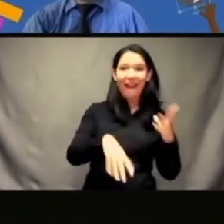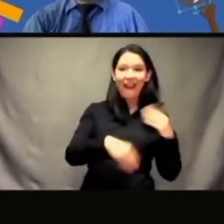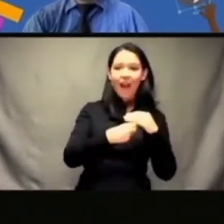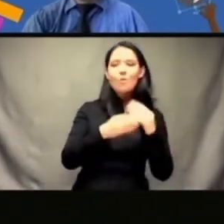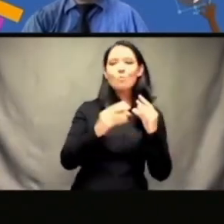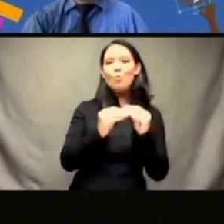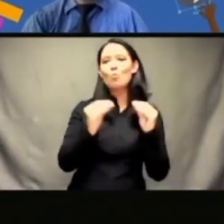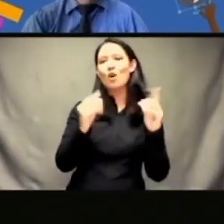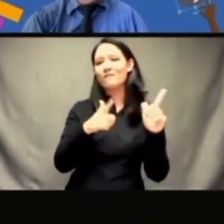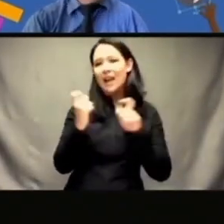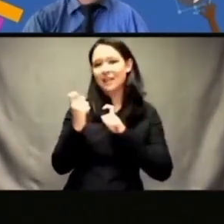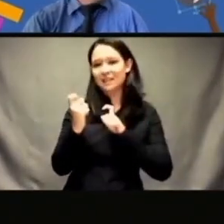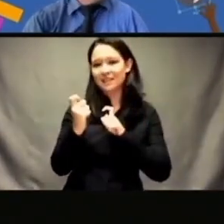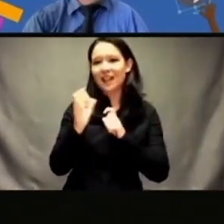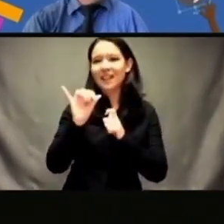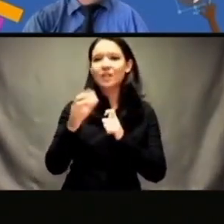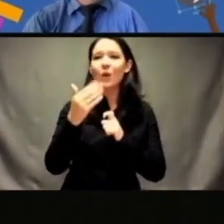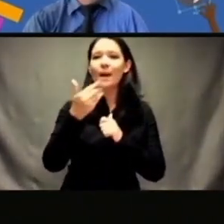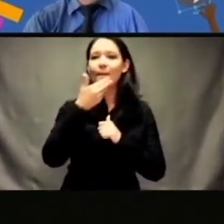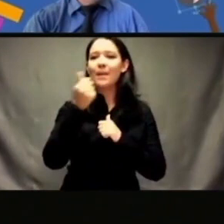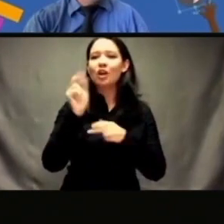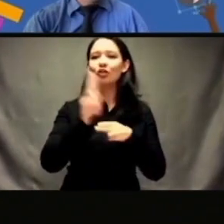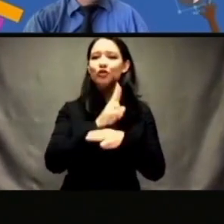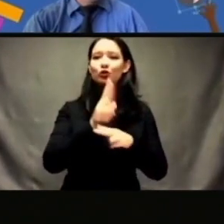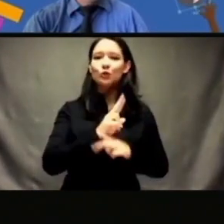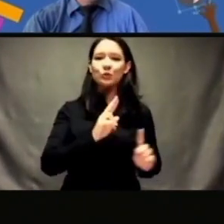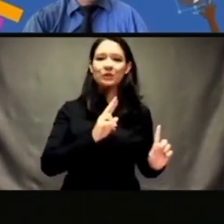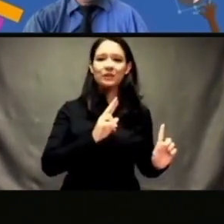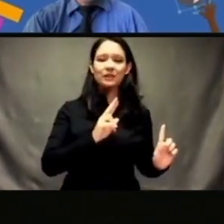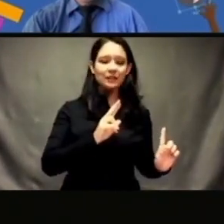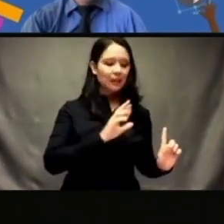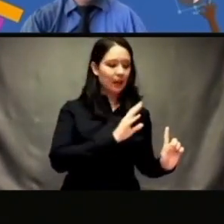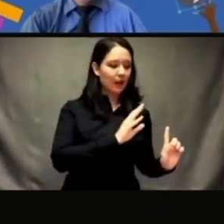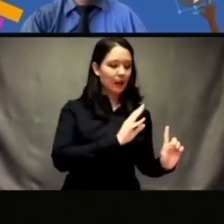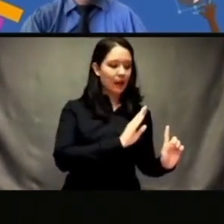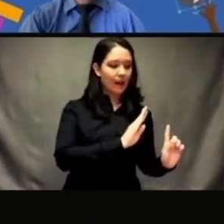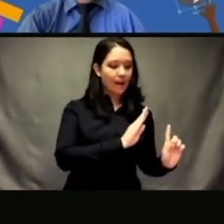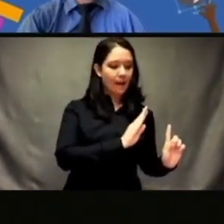why it's better to use the button press block.